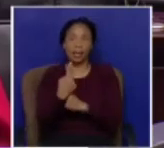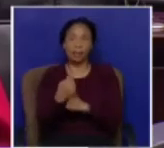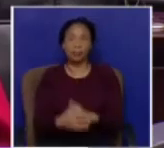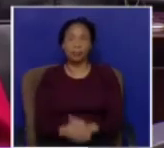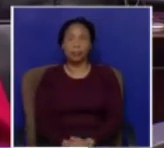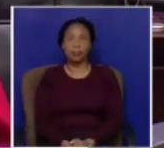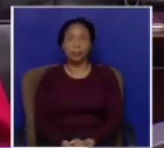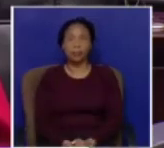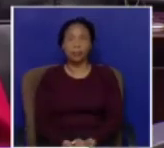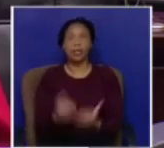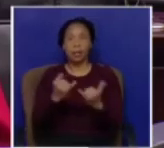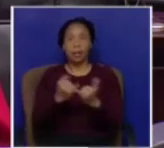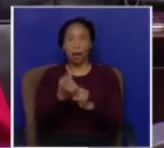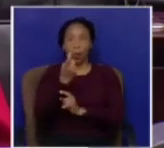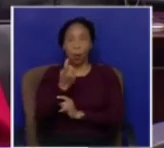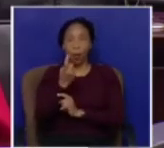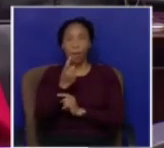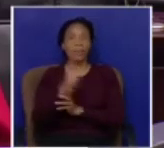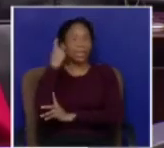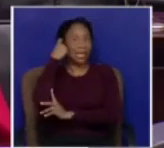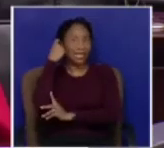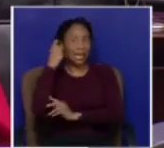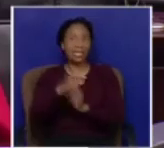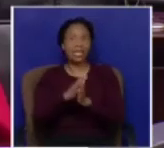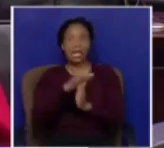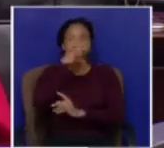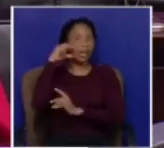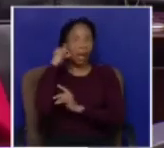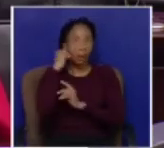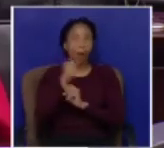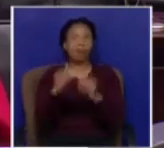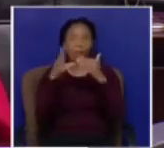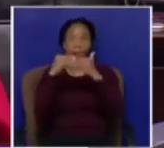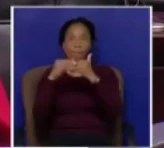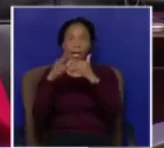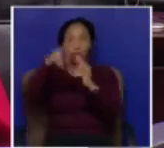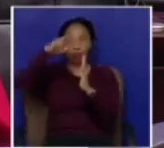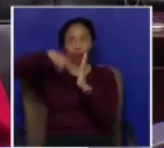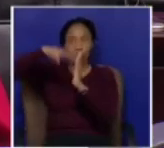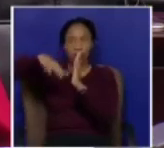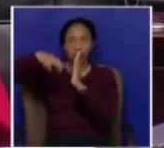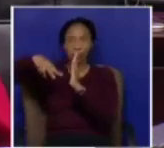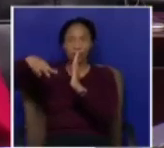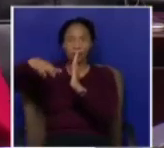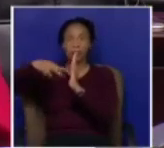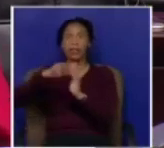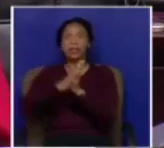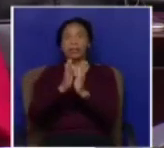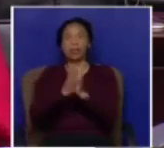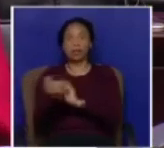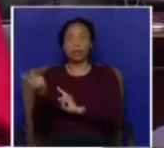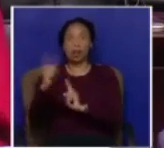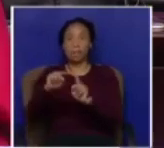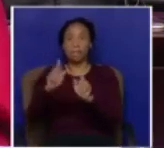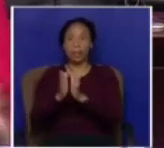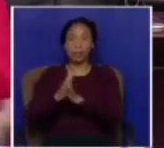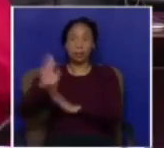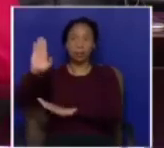upon the Secretary to read out the names of the members to be sworn in. Thank you very